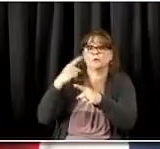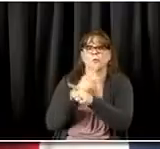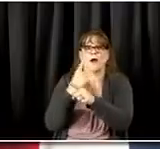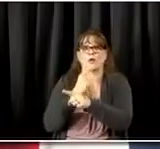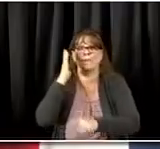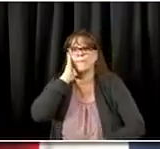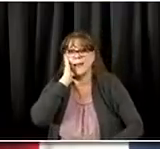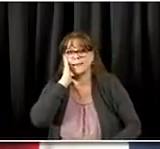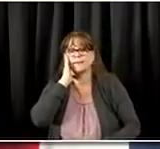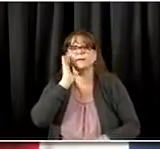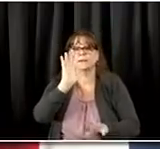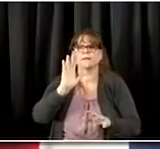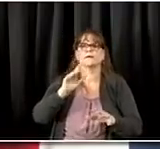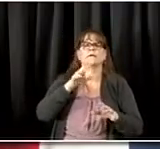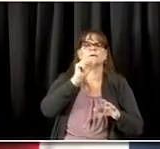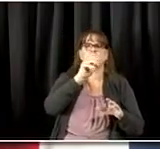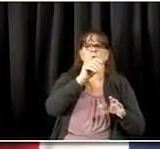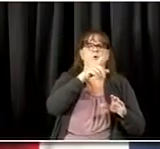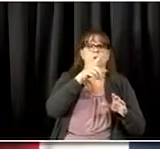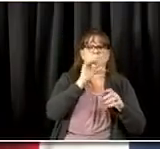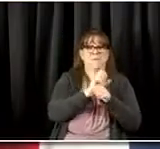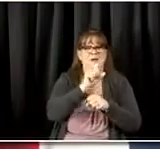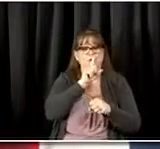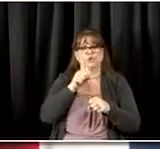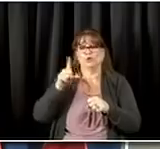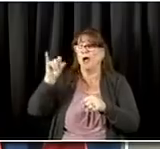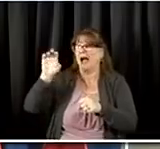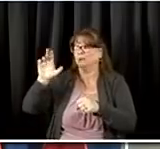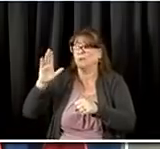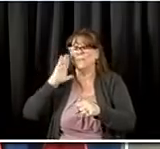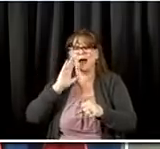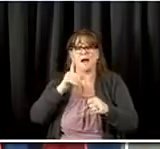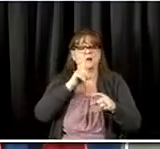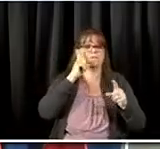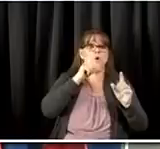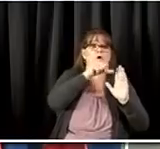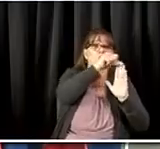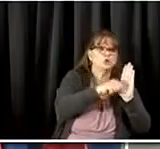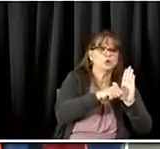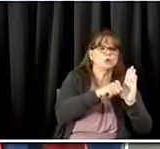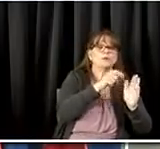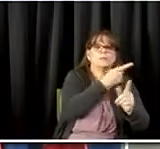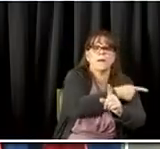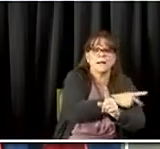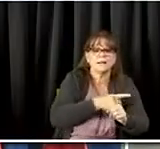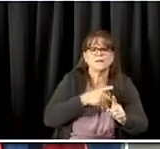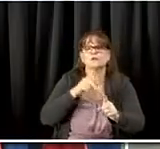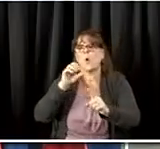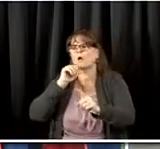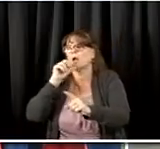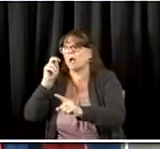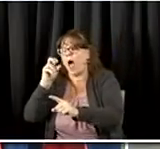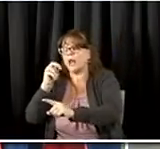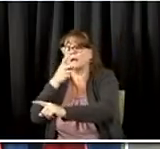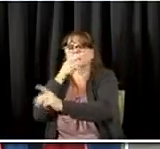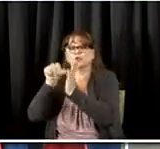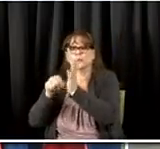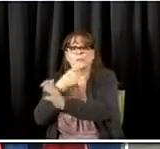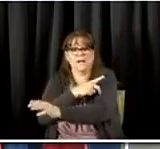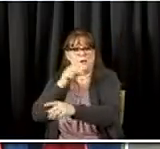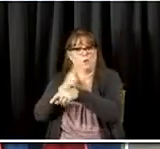another possibility to ensure we have capacity in the state. And then as we talk about the order of operations, we have the regular hospital